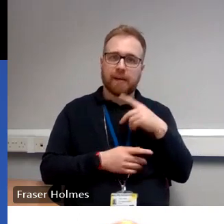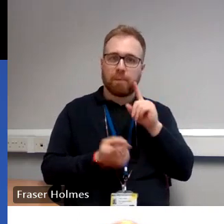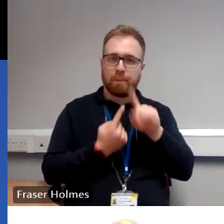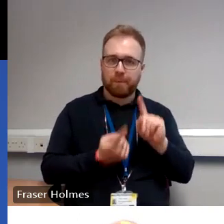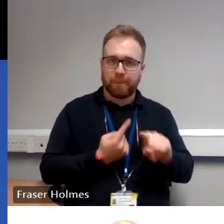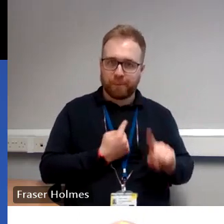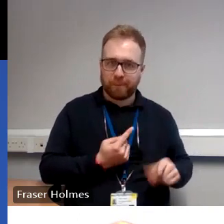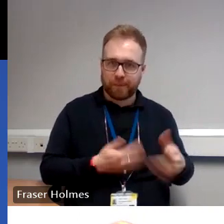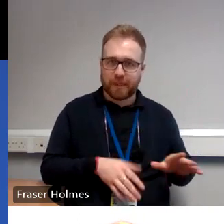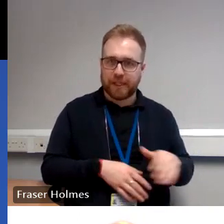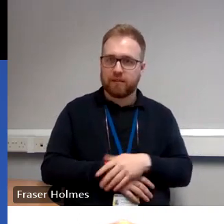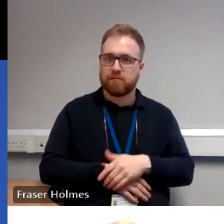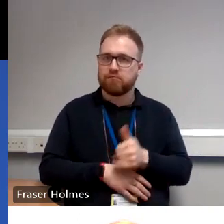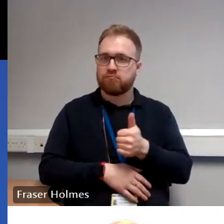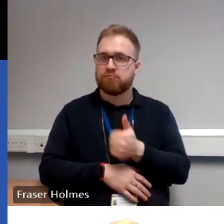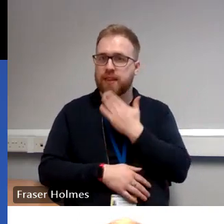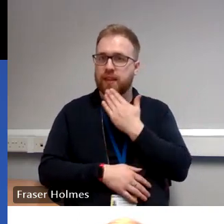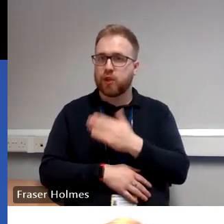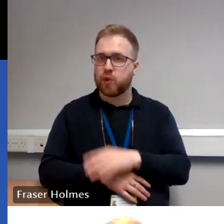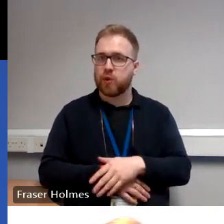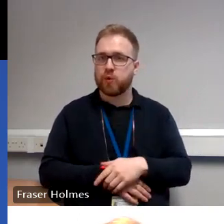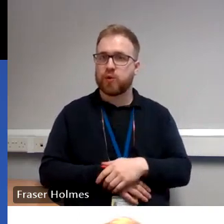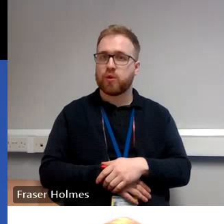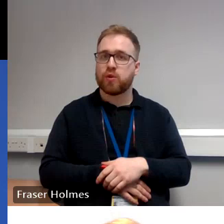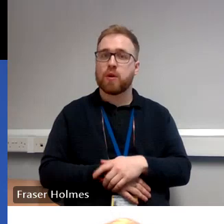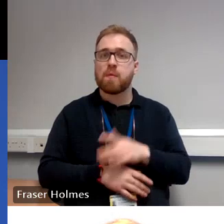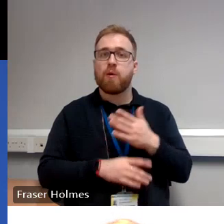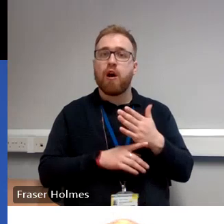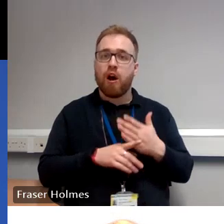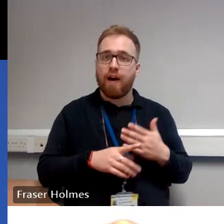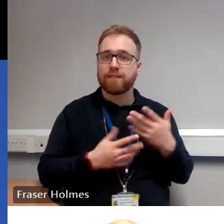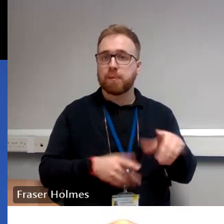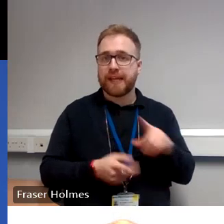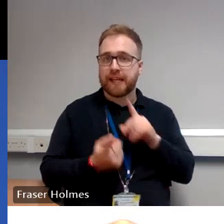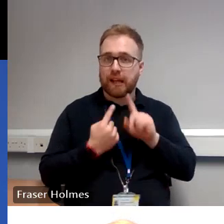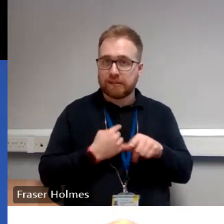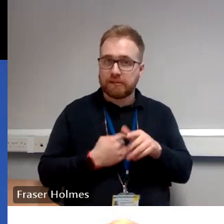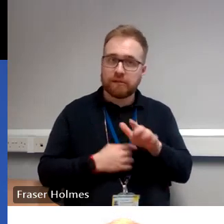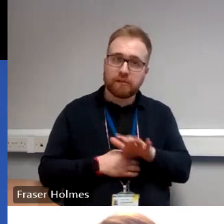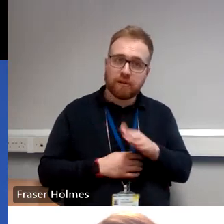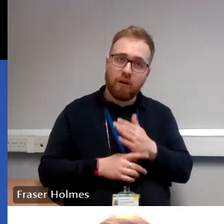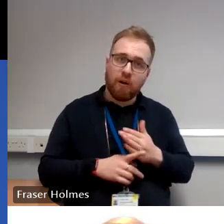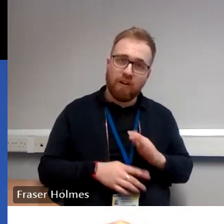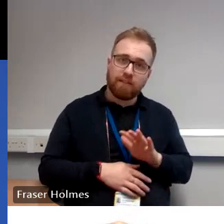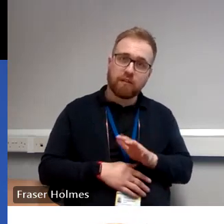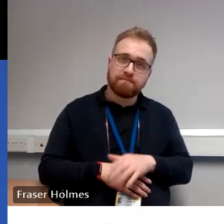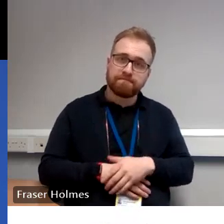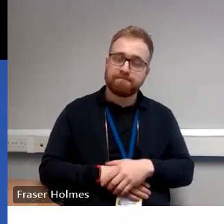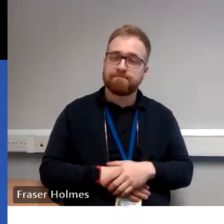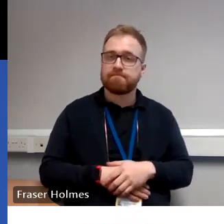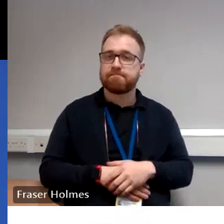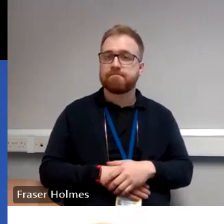So that's great, thanks. So we've got about half of you have answered this question.